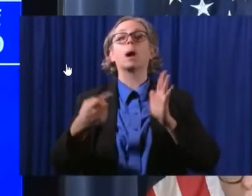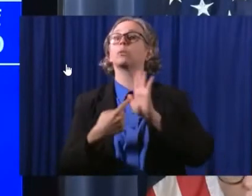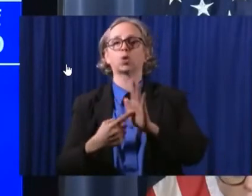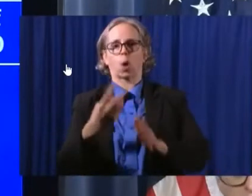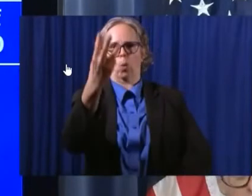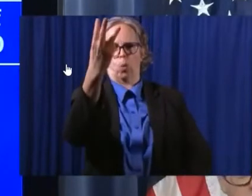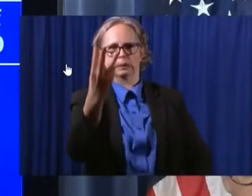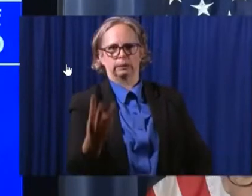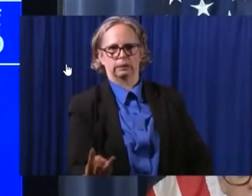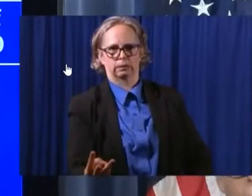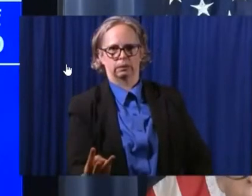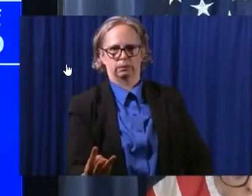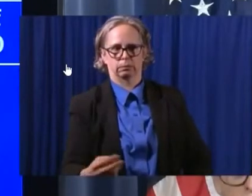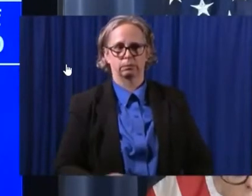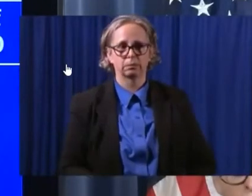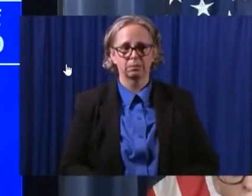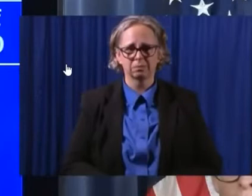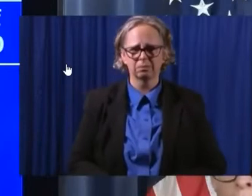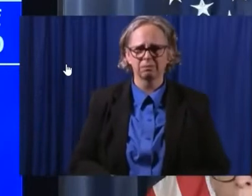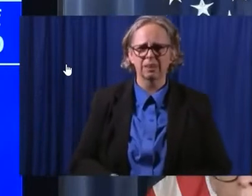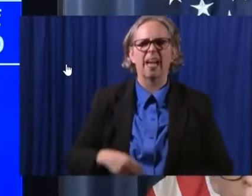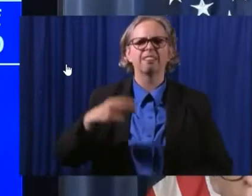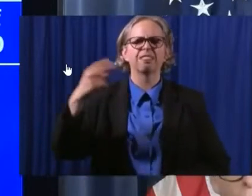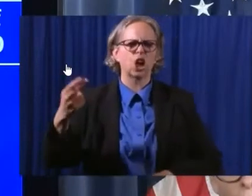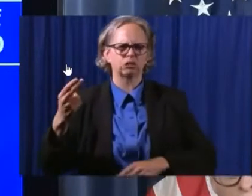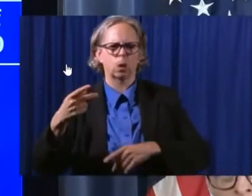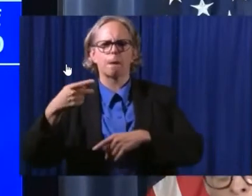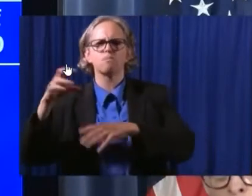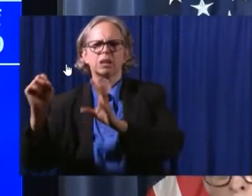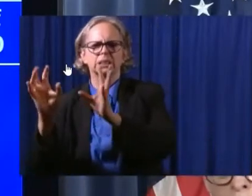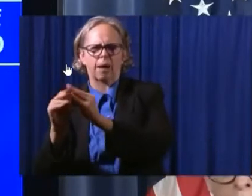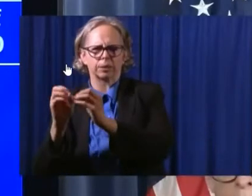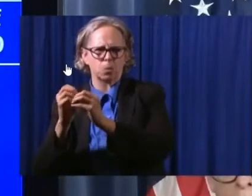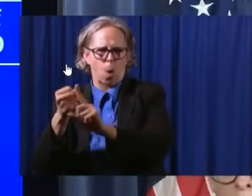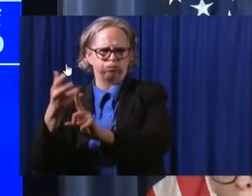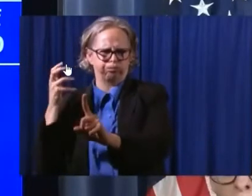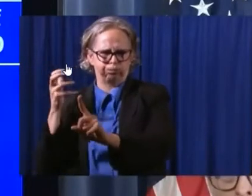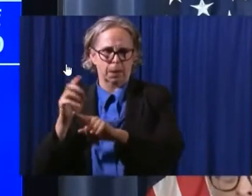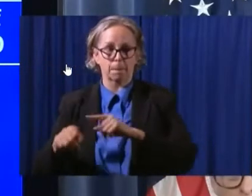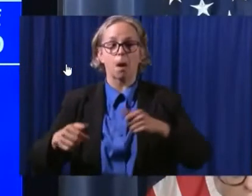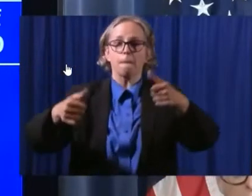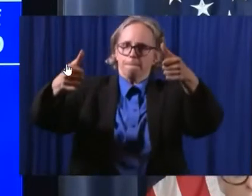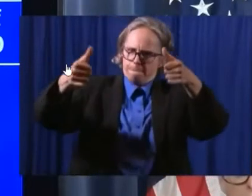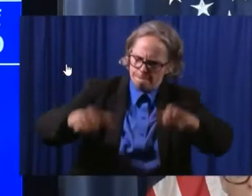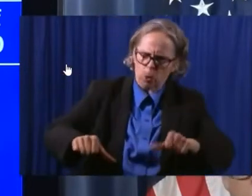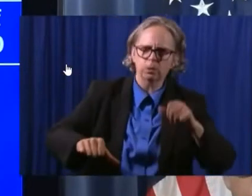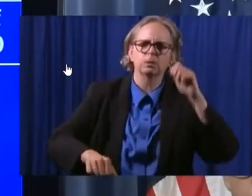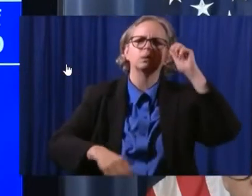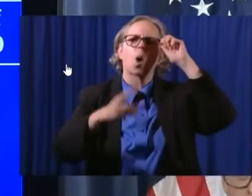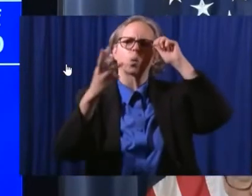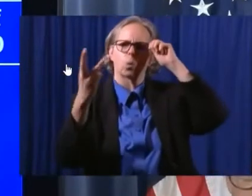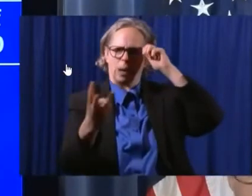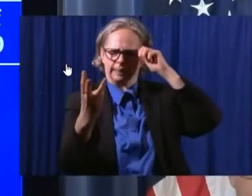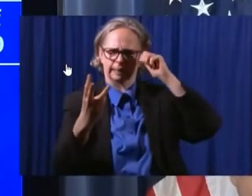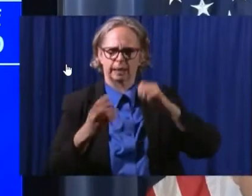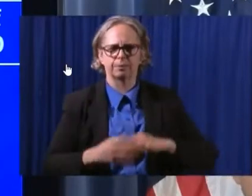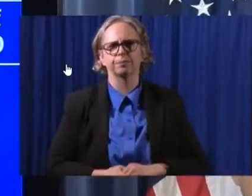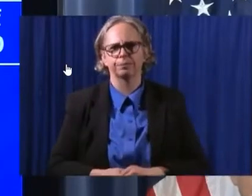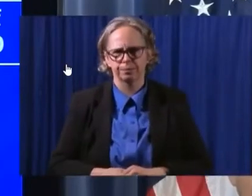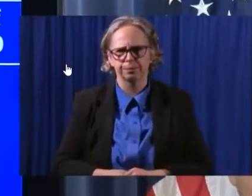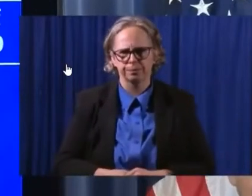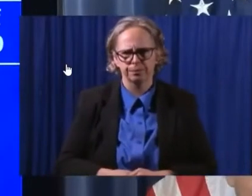at our news conference on Thursday. But that work would be done on the Wednesday. We wanted to get in the middle of the week For